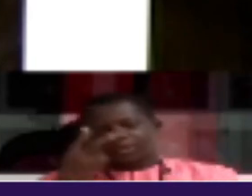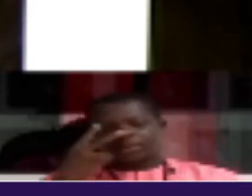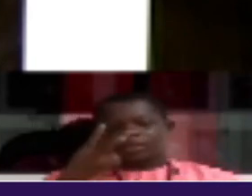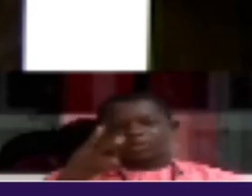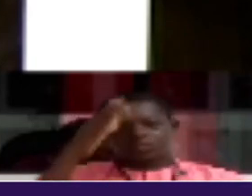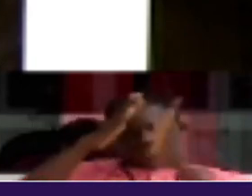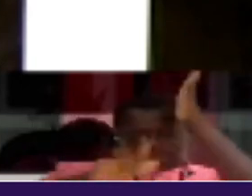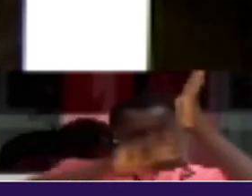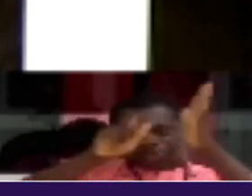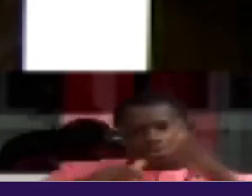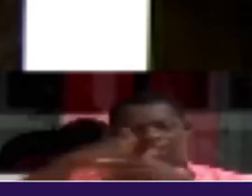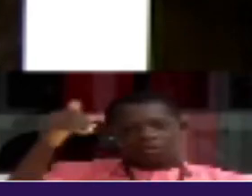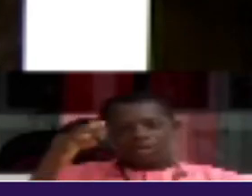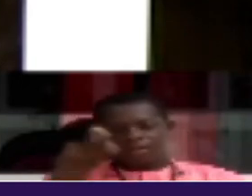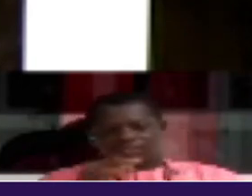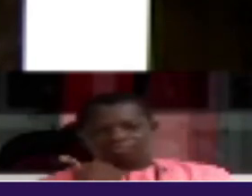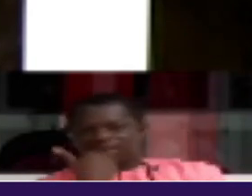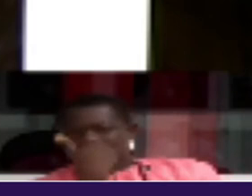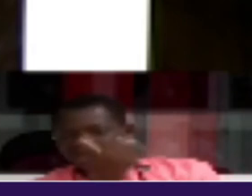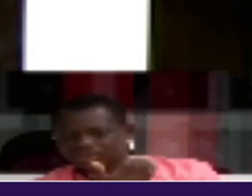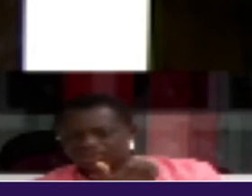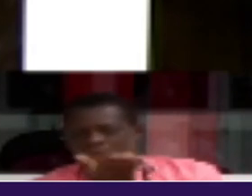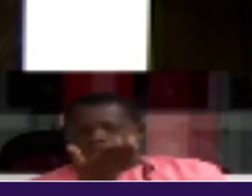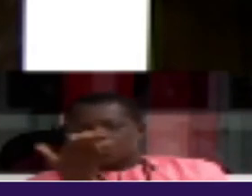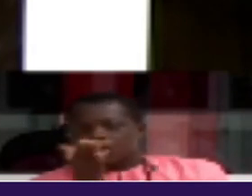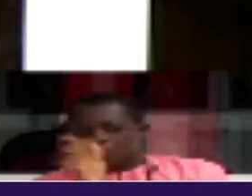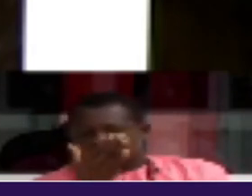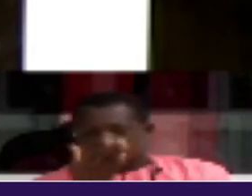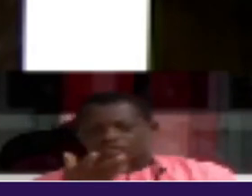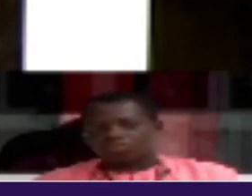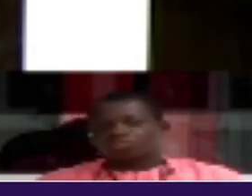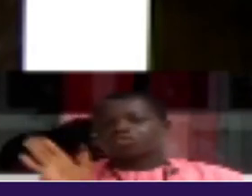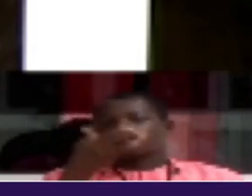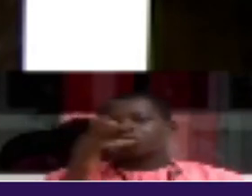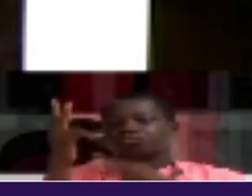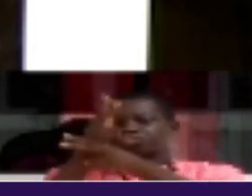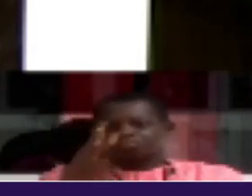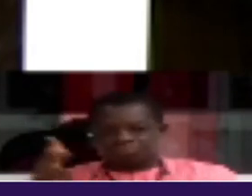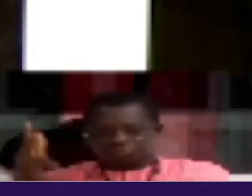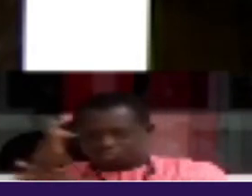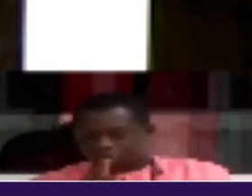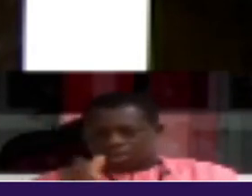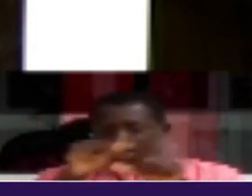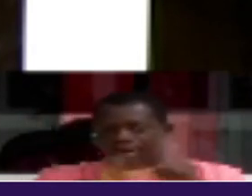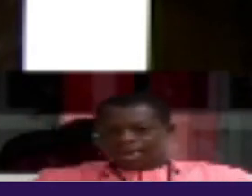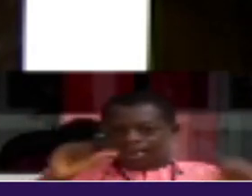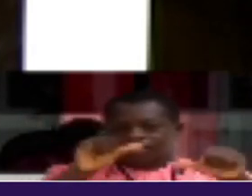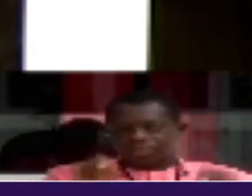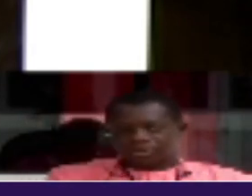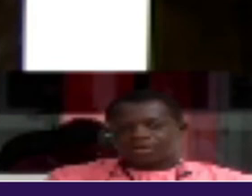ask where they are going for, they say that they are going for patrolling around the Greater Banjul area.